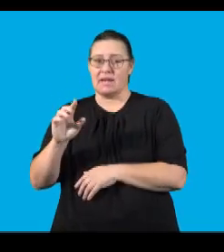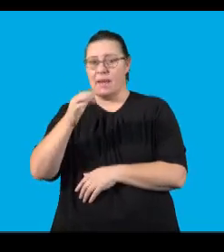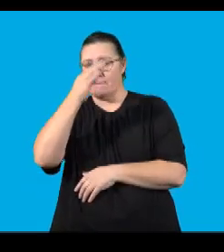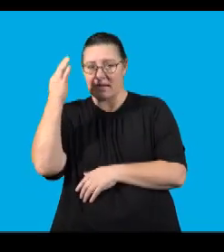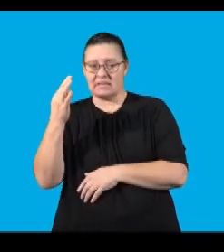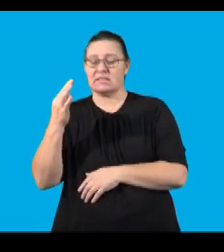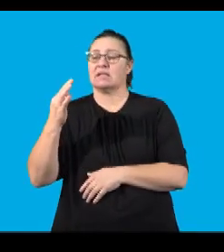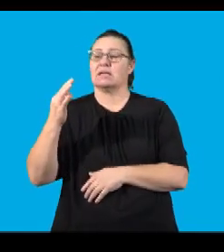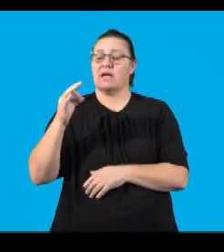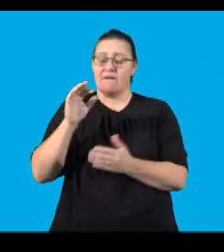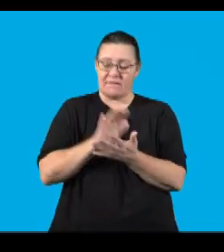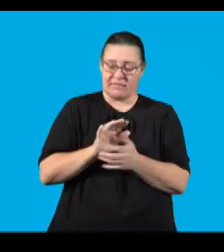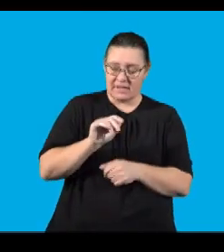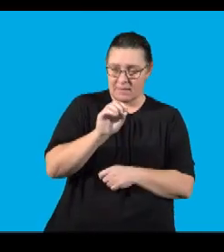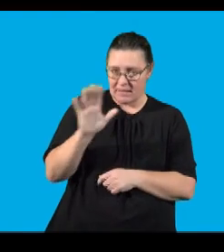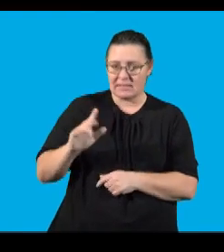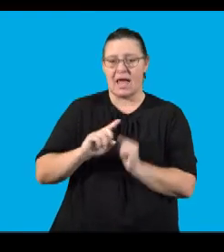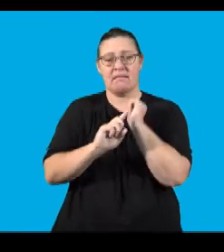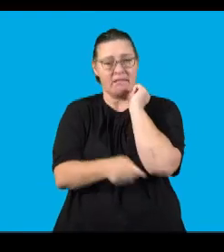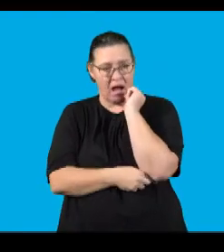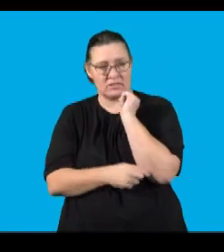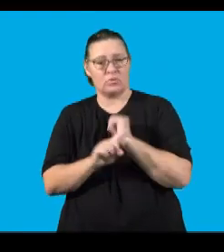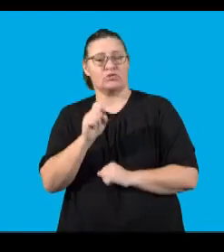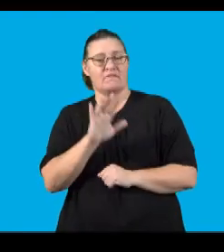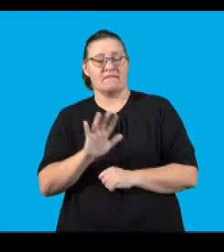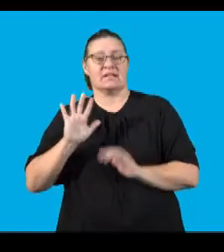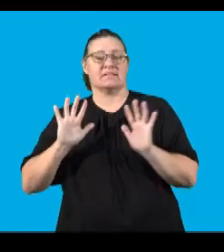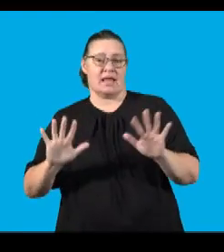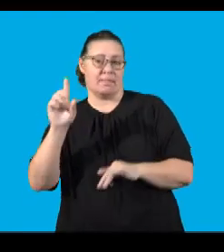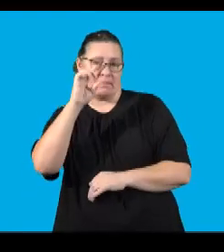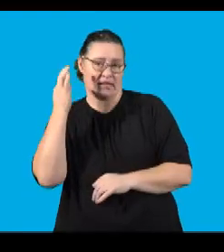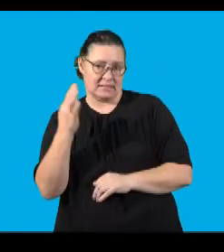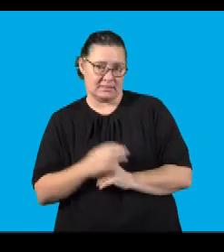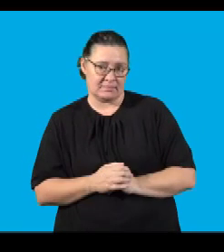on question 3 and 4 and then 10 minutes on question 5.